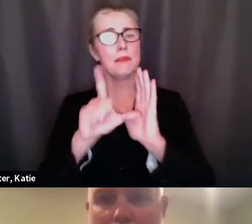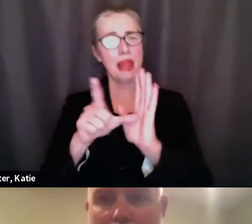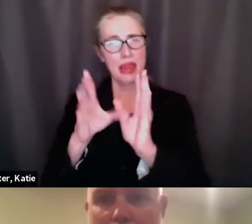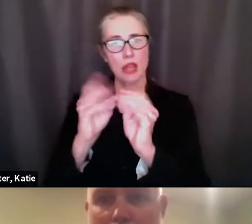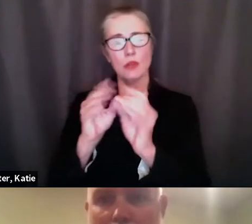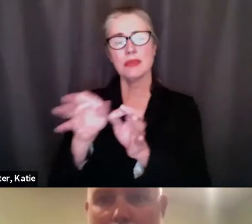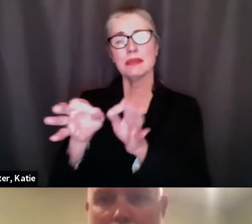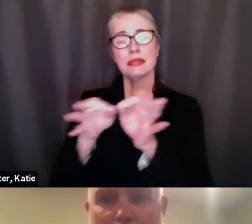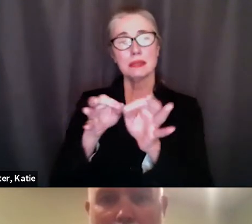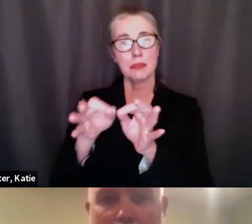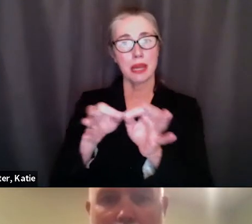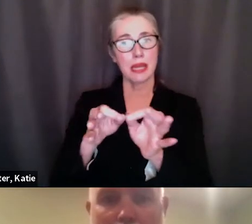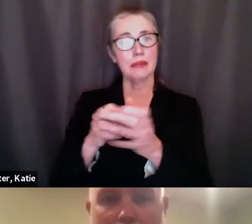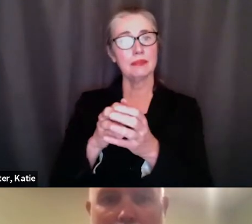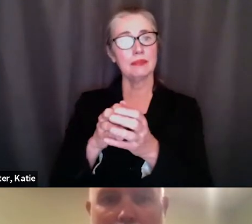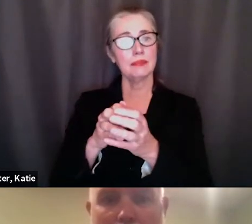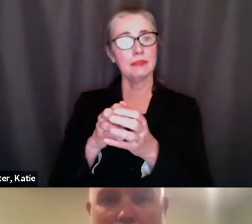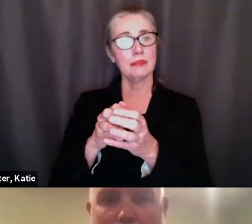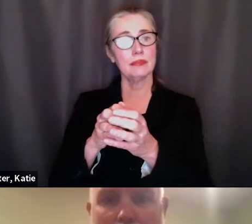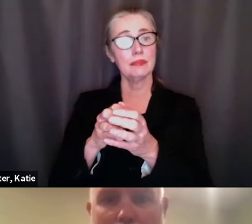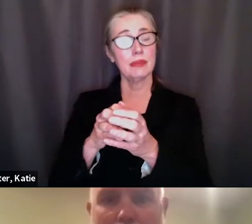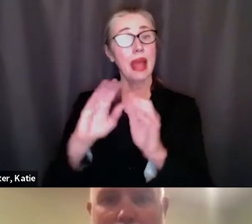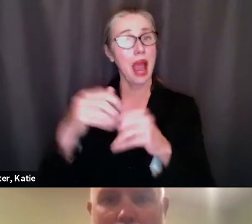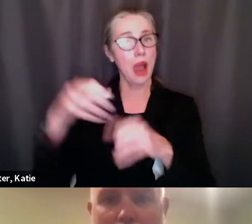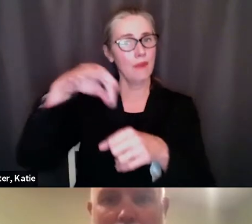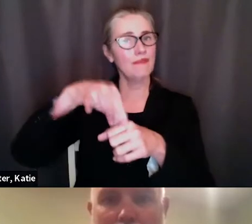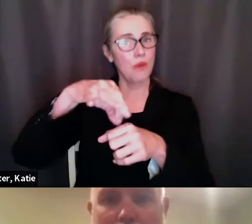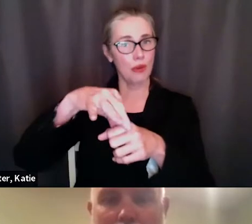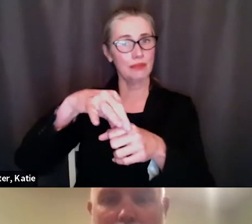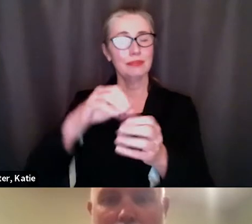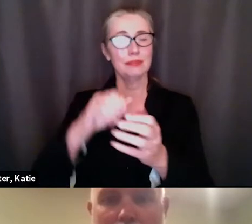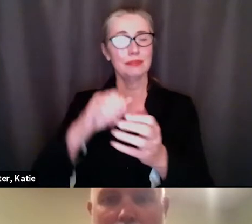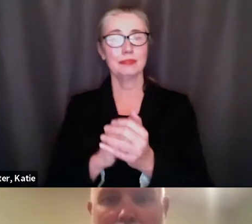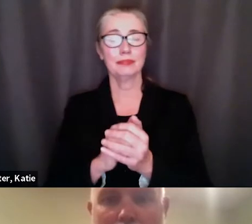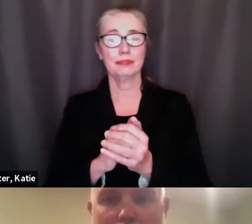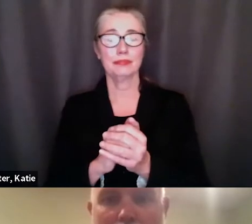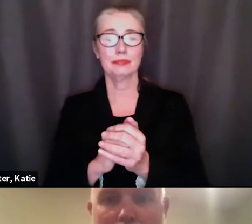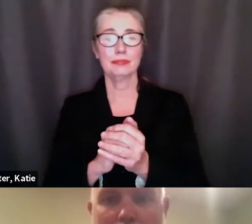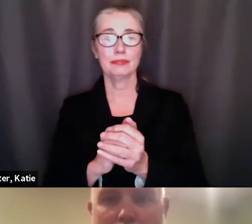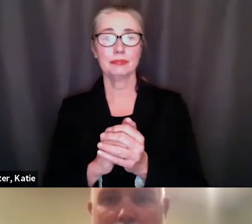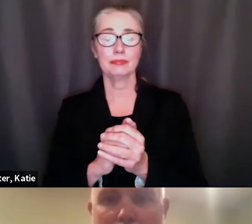be going into the voting on that and